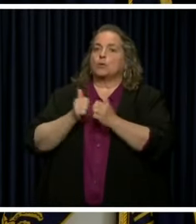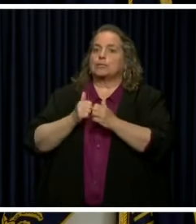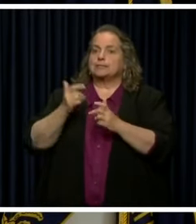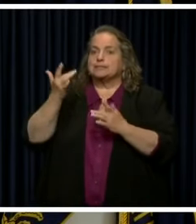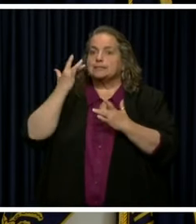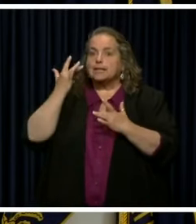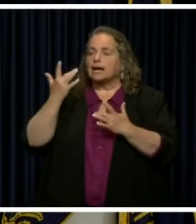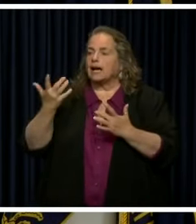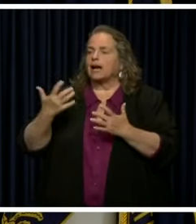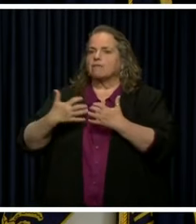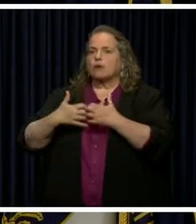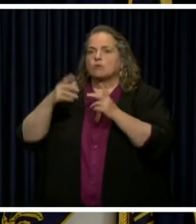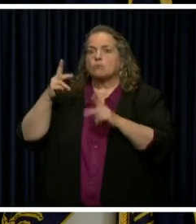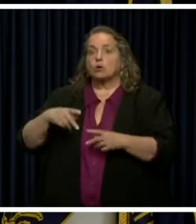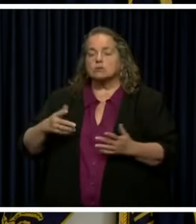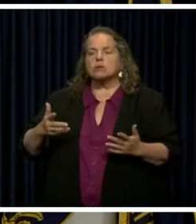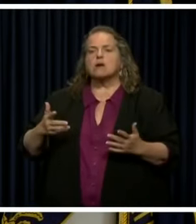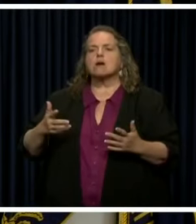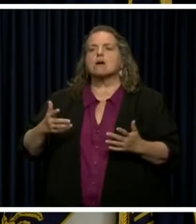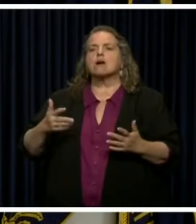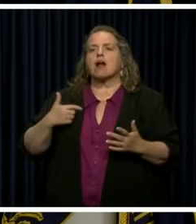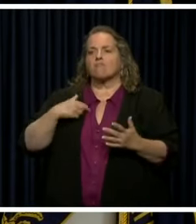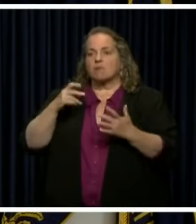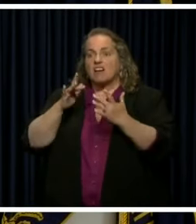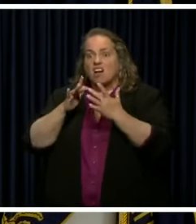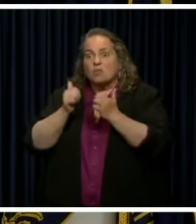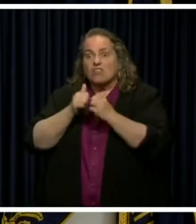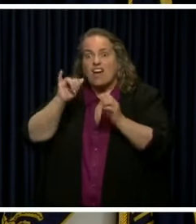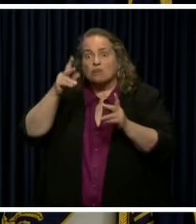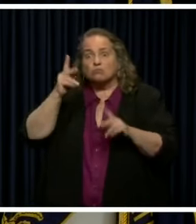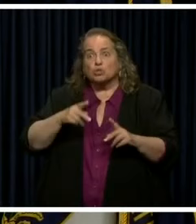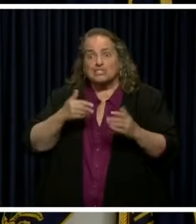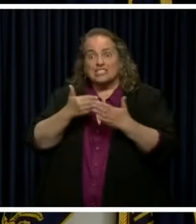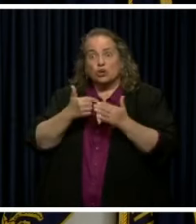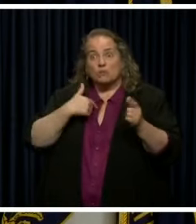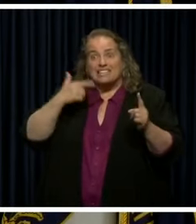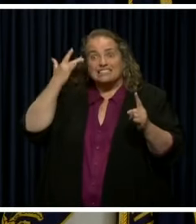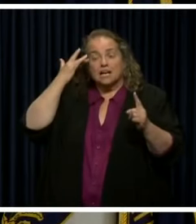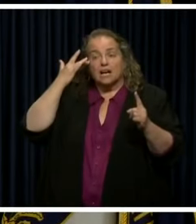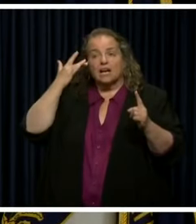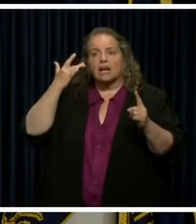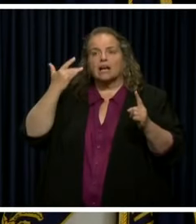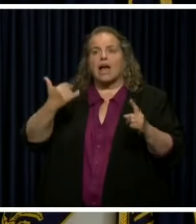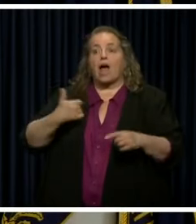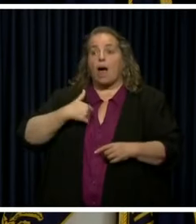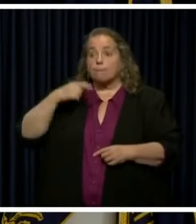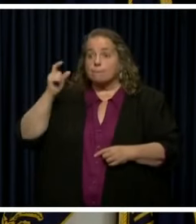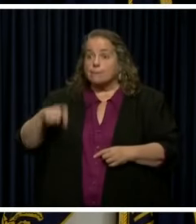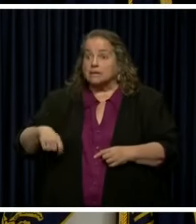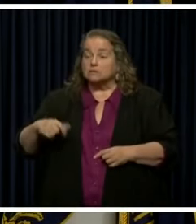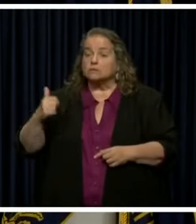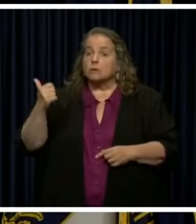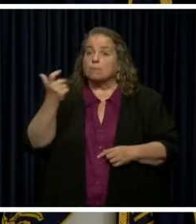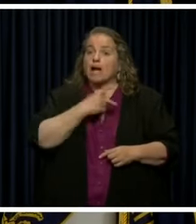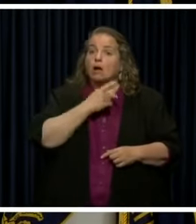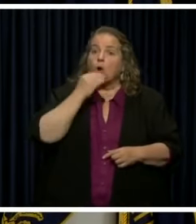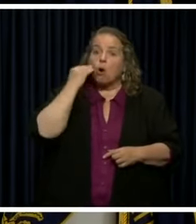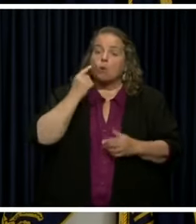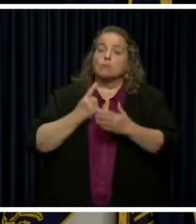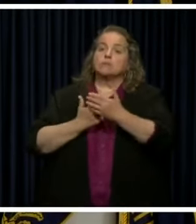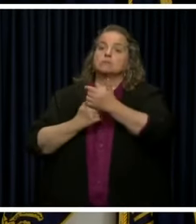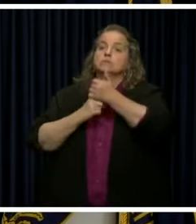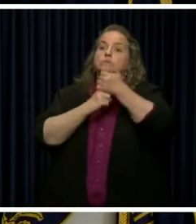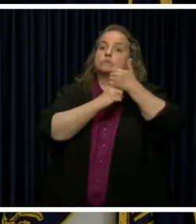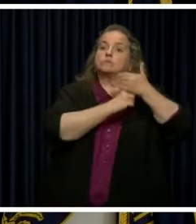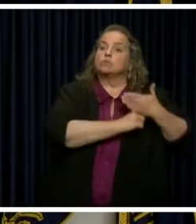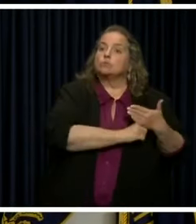the facility, but guess what? You've been in contact with someone who is positive. Now you got to self-quarantine under these guidelines. We've got to